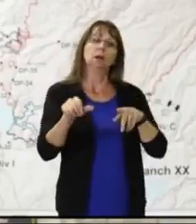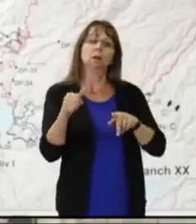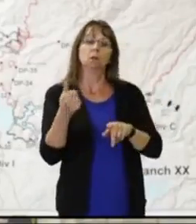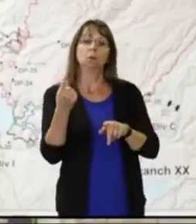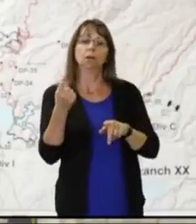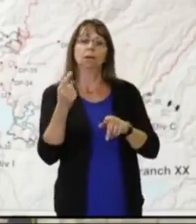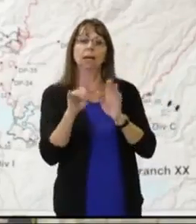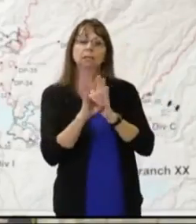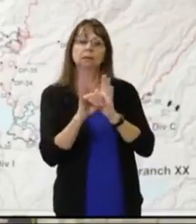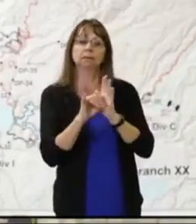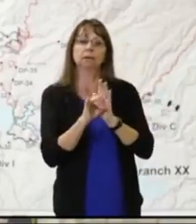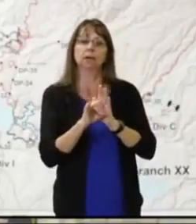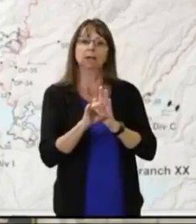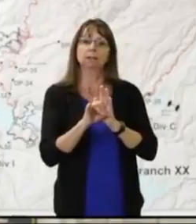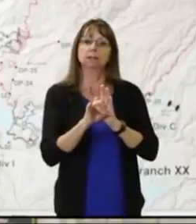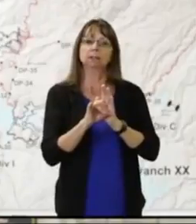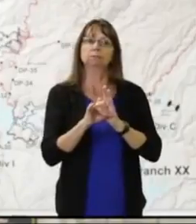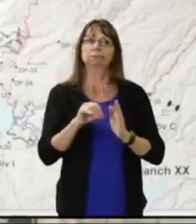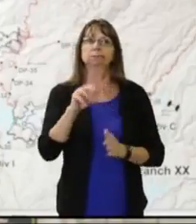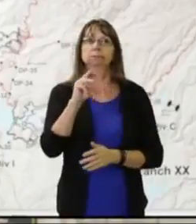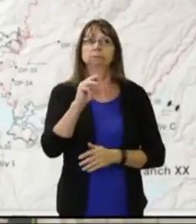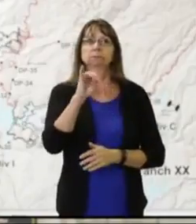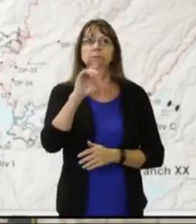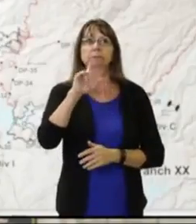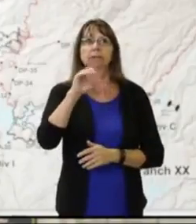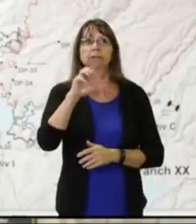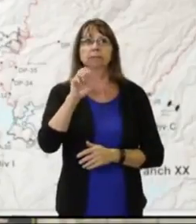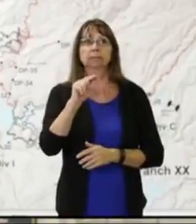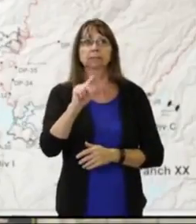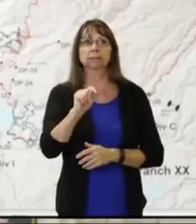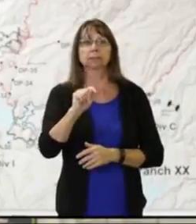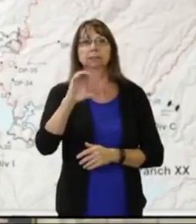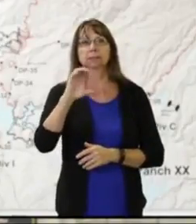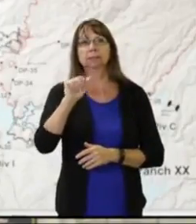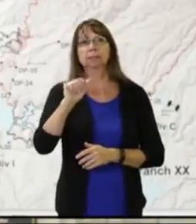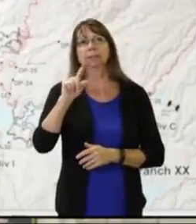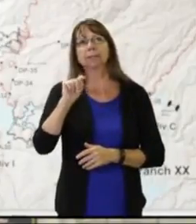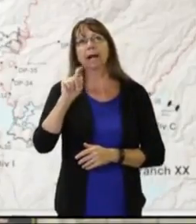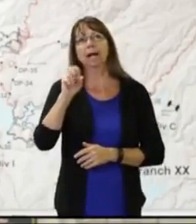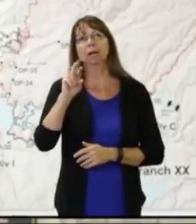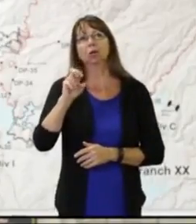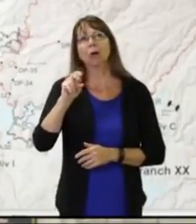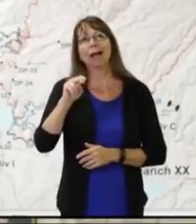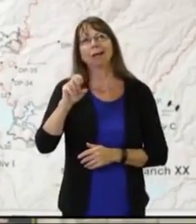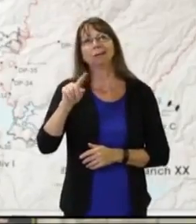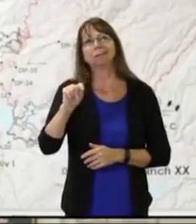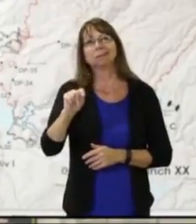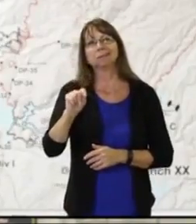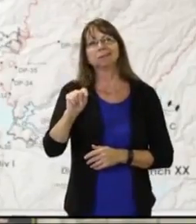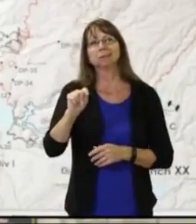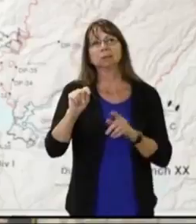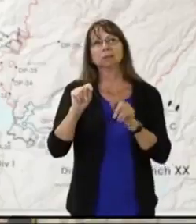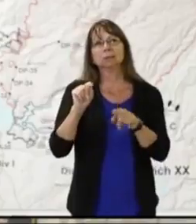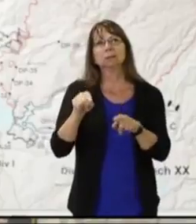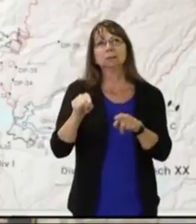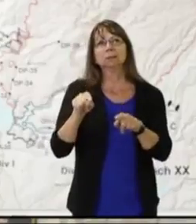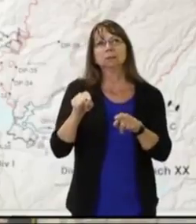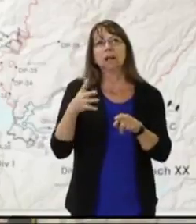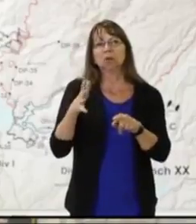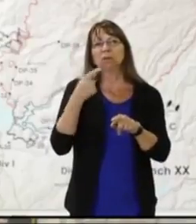as Millicent Katarancic, age 77. And if you'll recall, I have previously released her